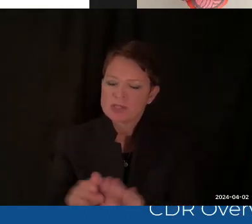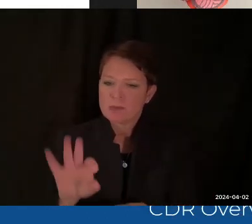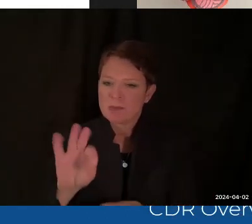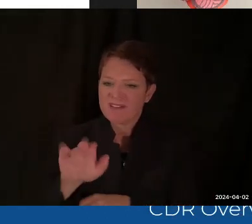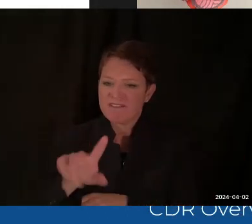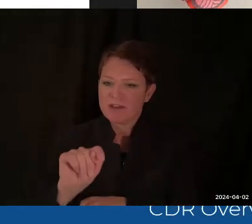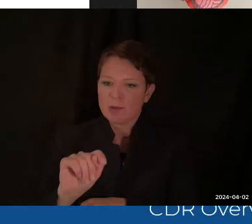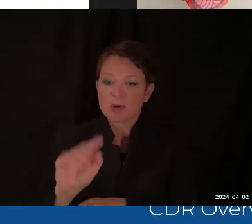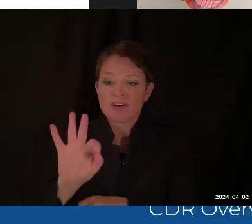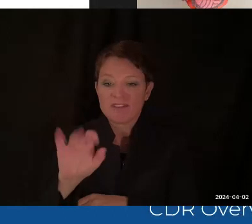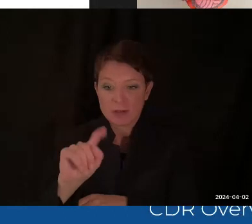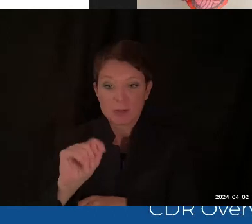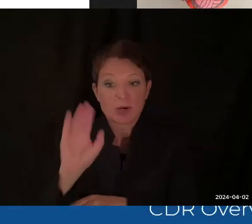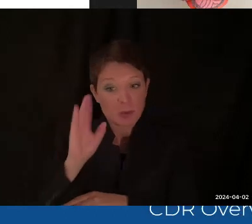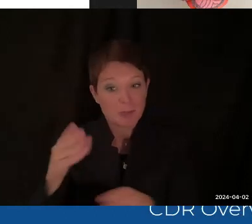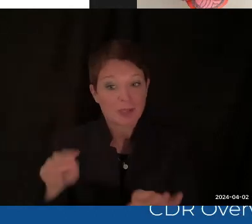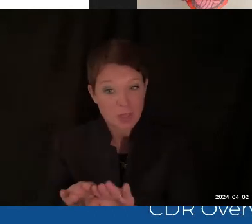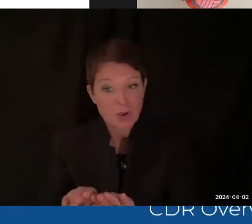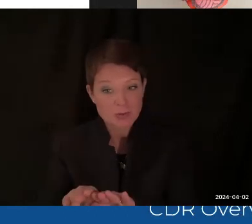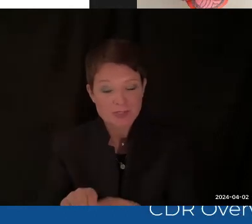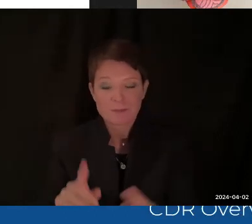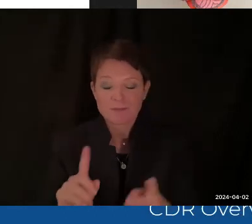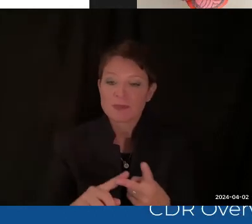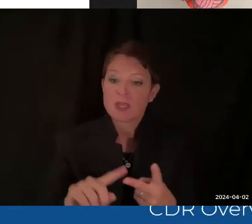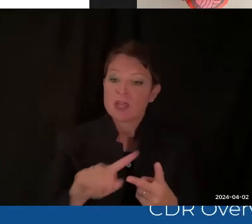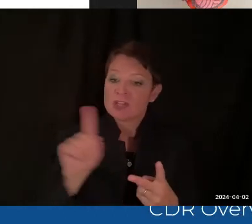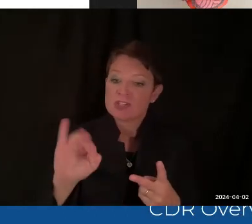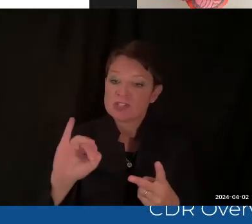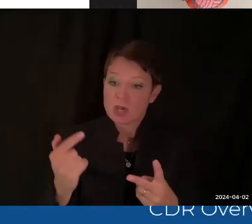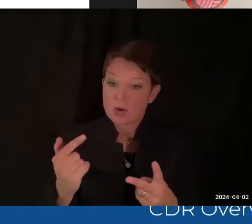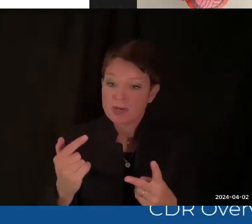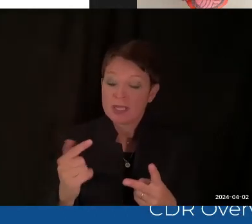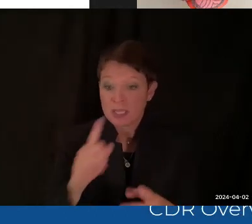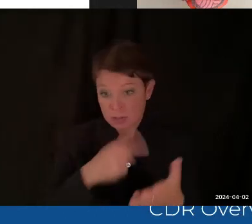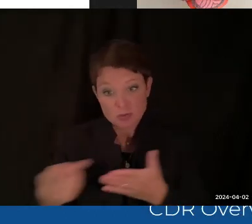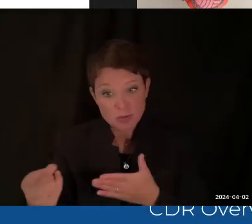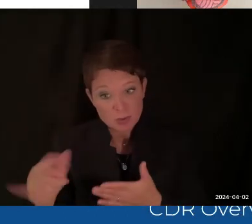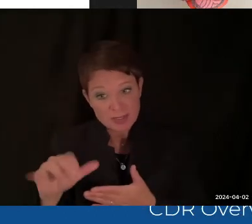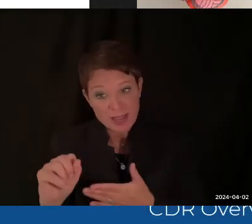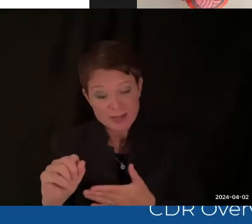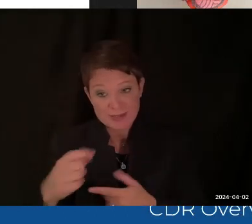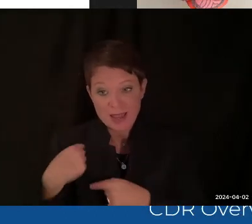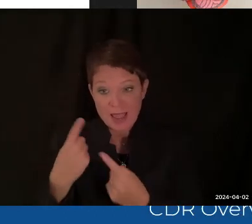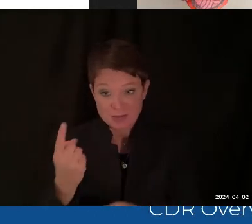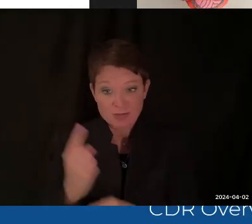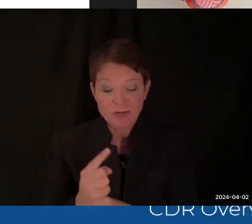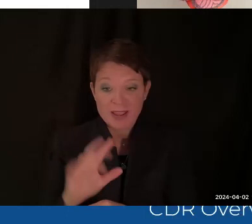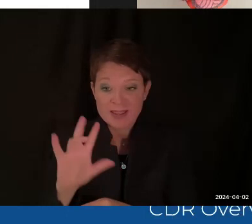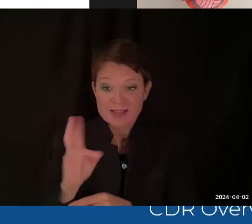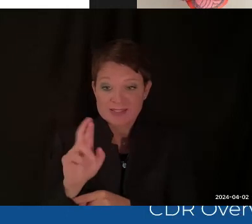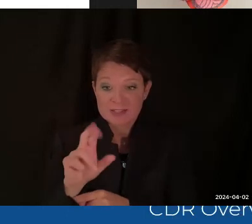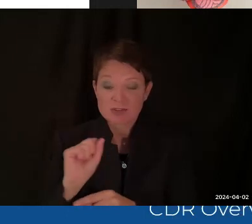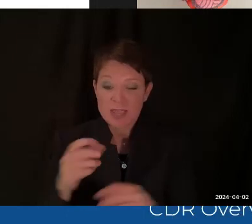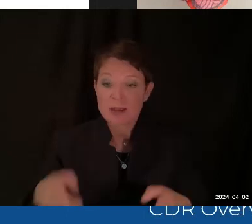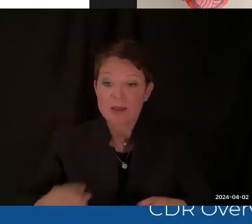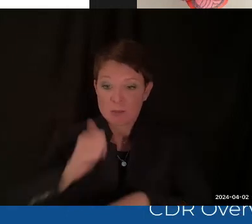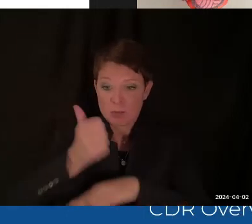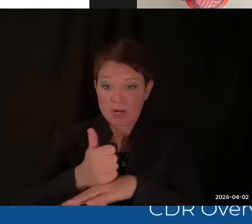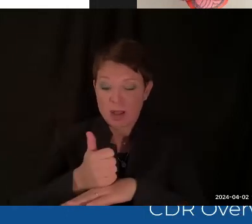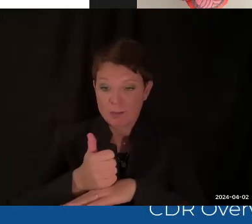is being closed. The other thing about zoning is it's true, as of right, the Sixers could put up